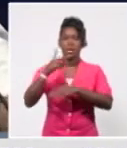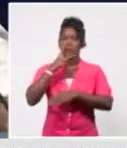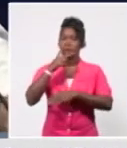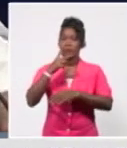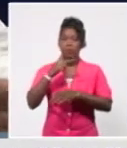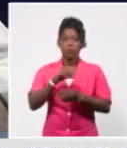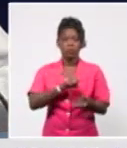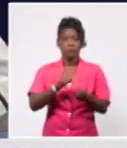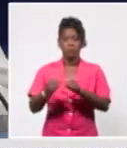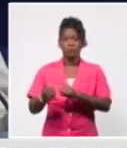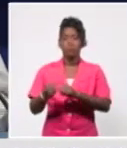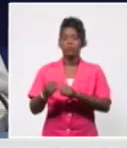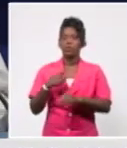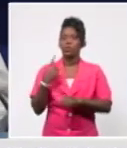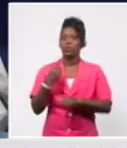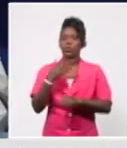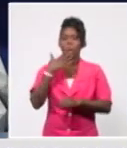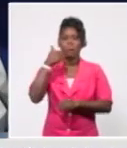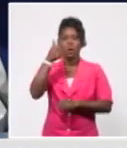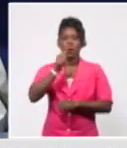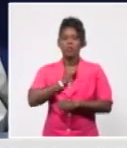96.8%, are clinically stable.